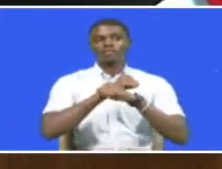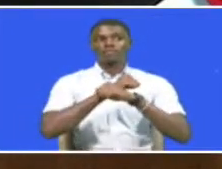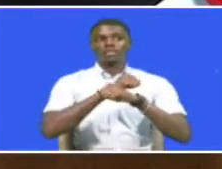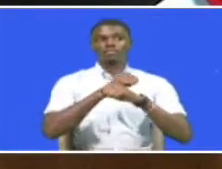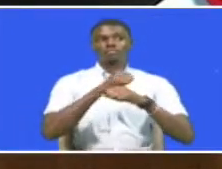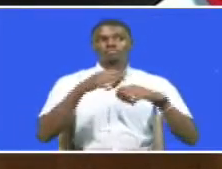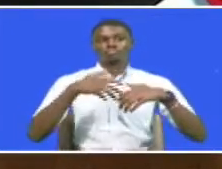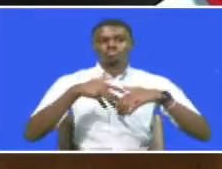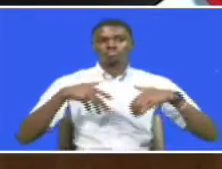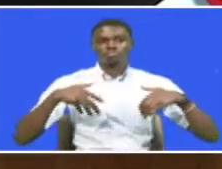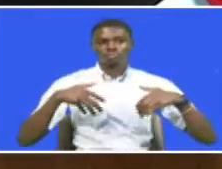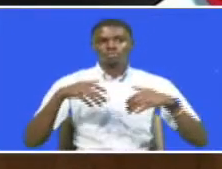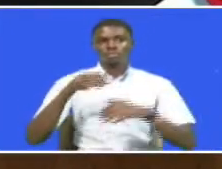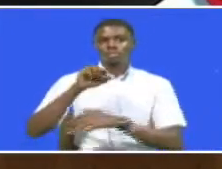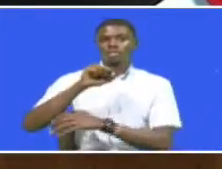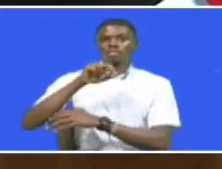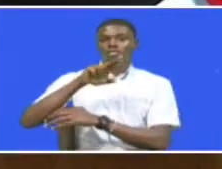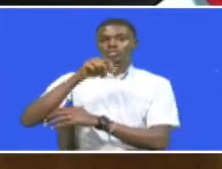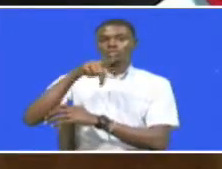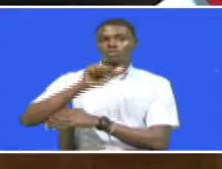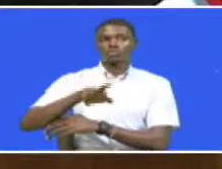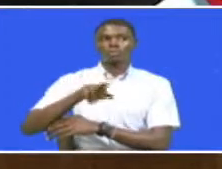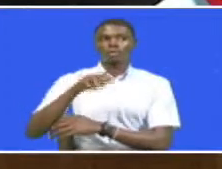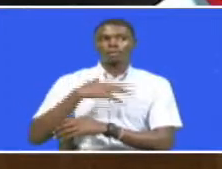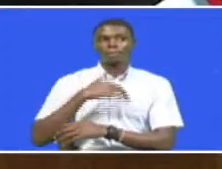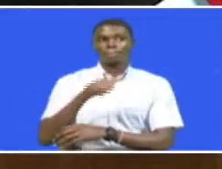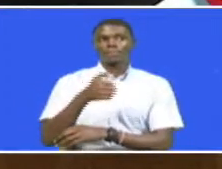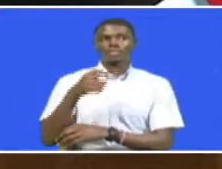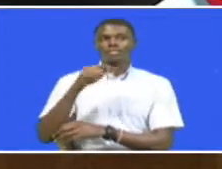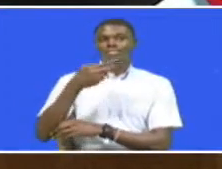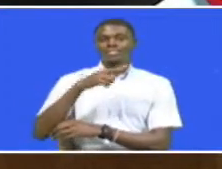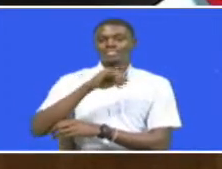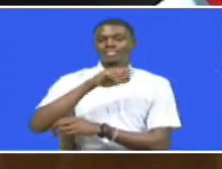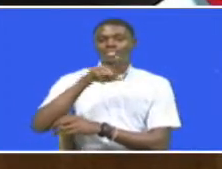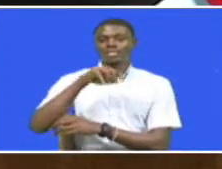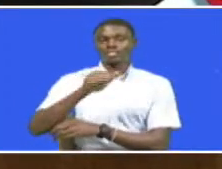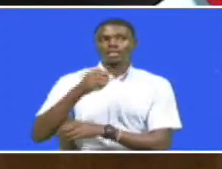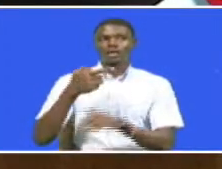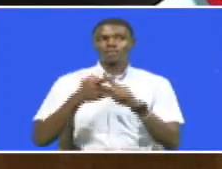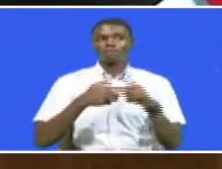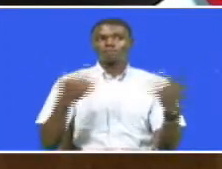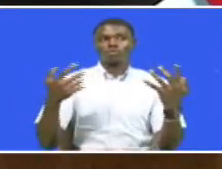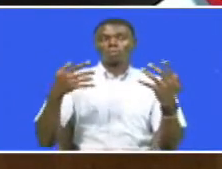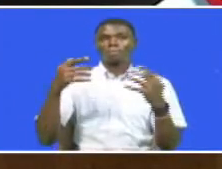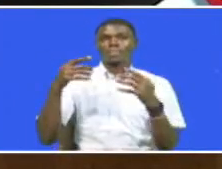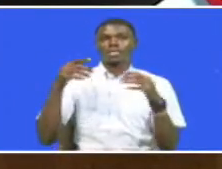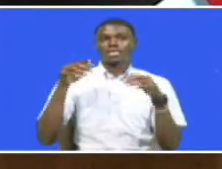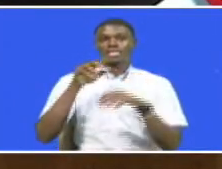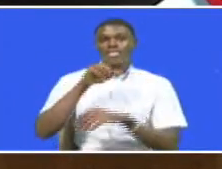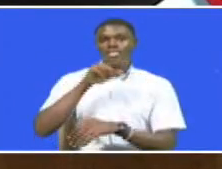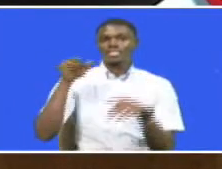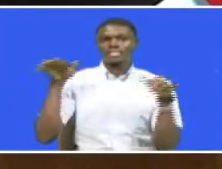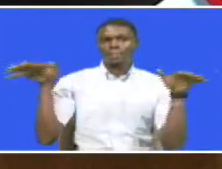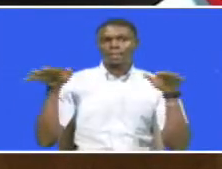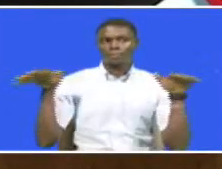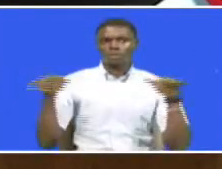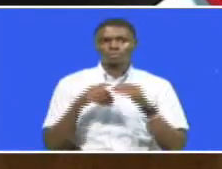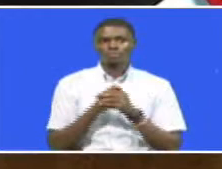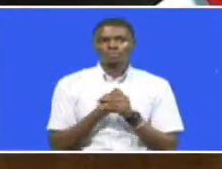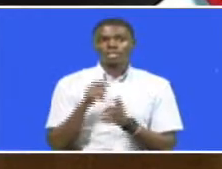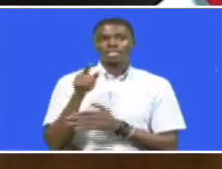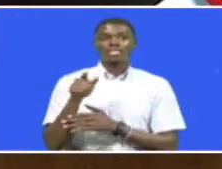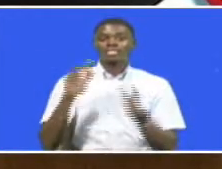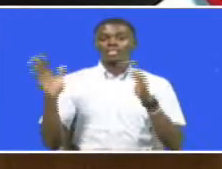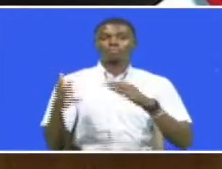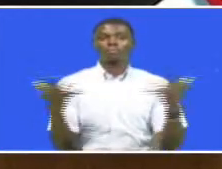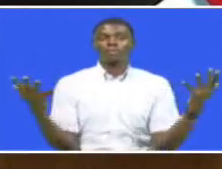la superlight dhidi ya Chiedza Homakoma kutoka taifa la Zimbabwe. Pambano hili litaandaliwa jijini